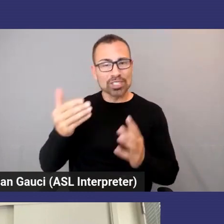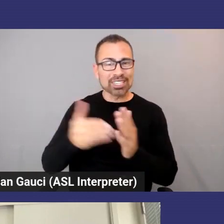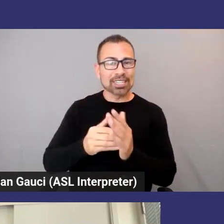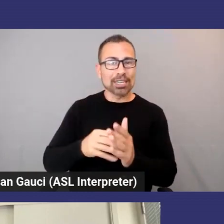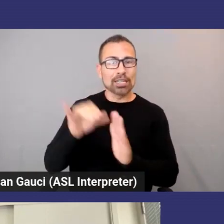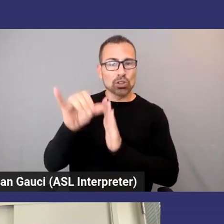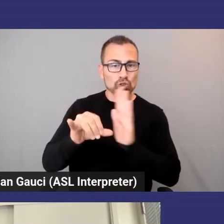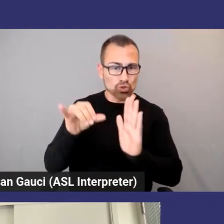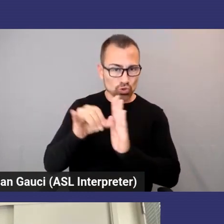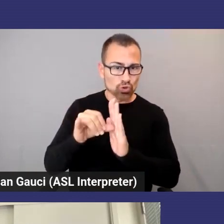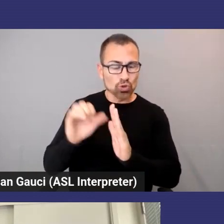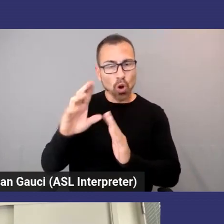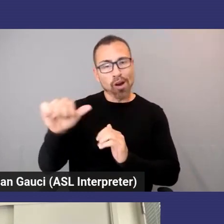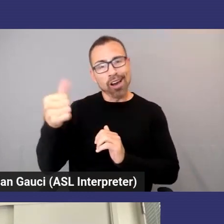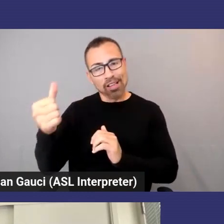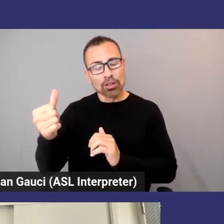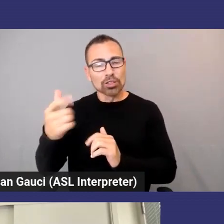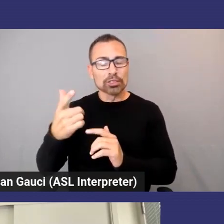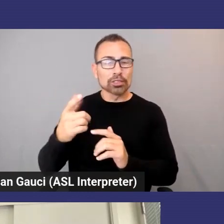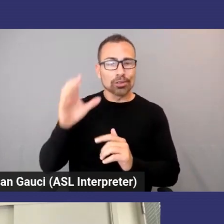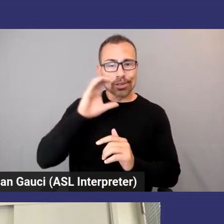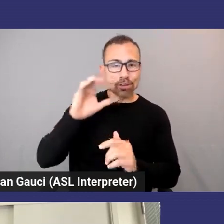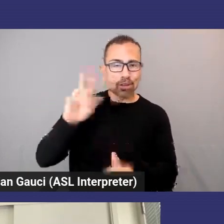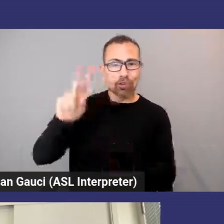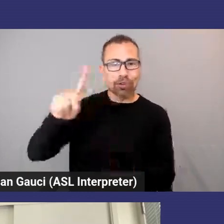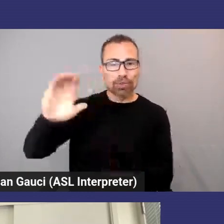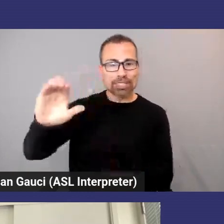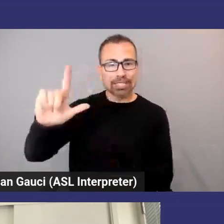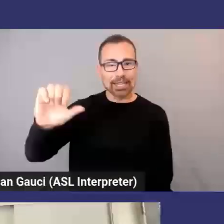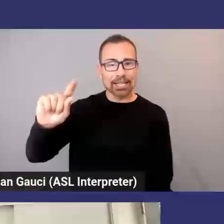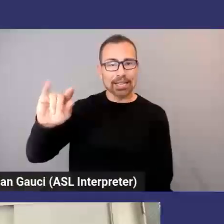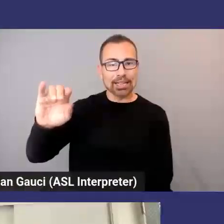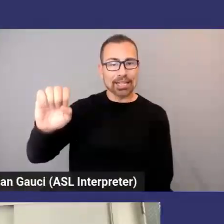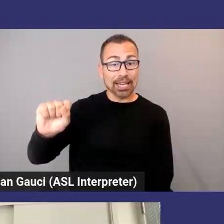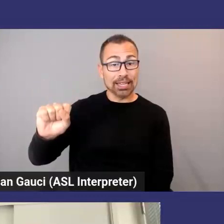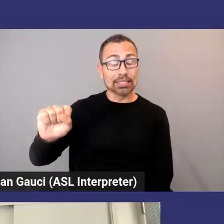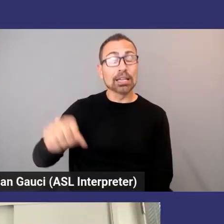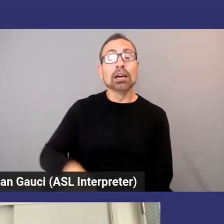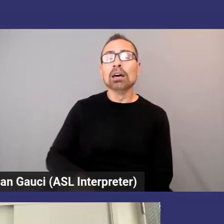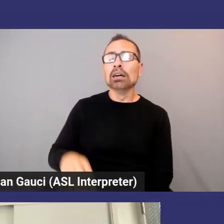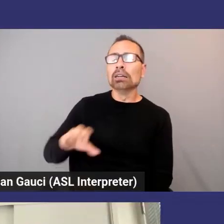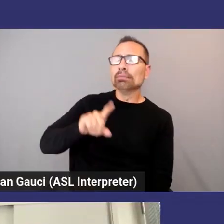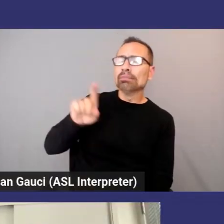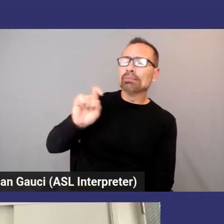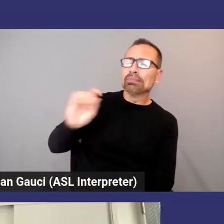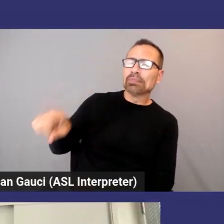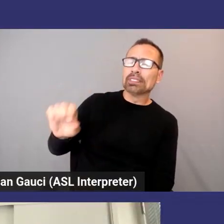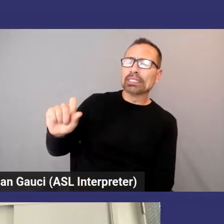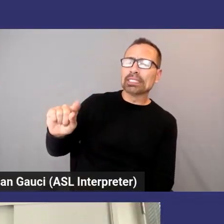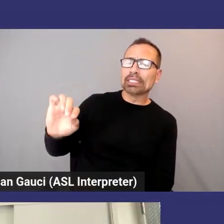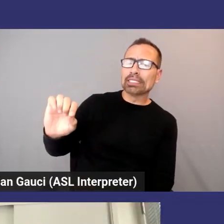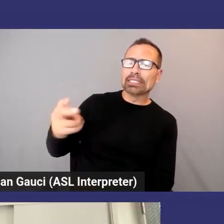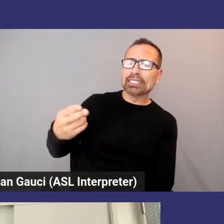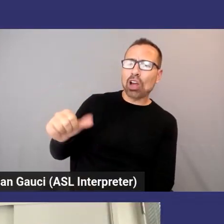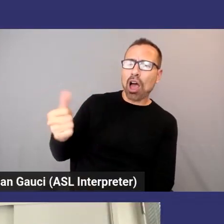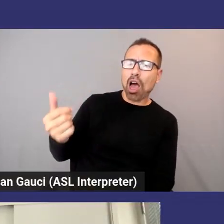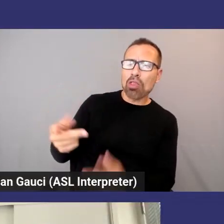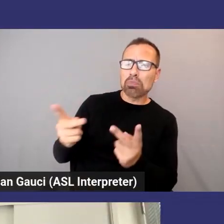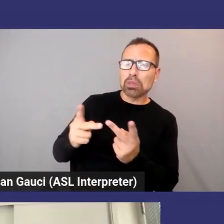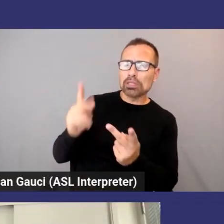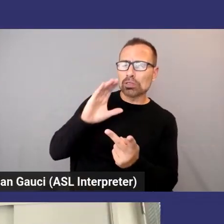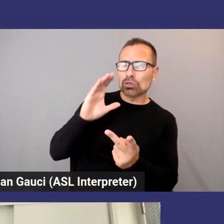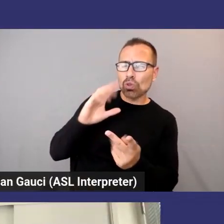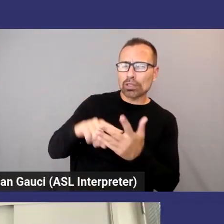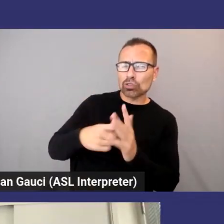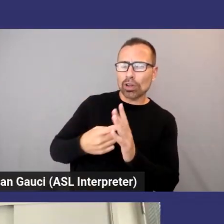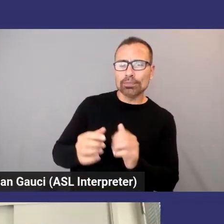find it there. And I think that those are kind of good places to start. Satish, is there other places there are things that you would say? And we're